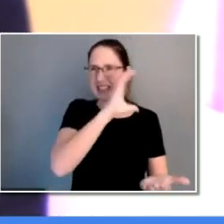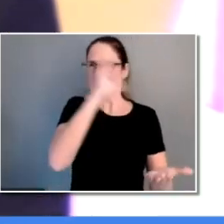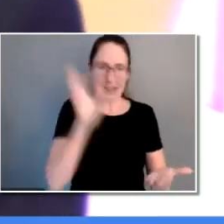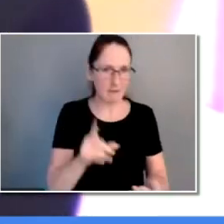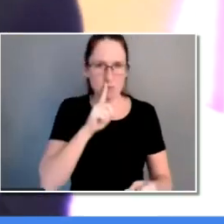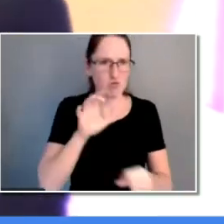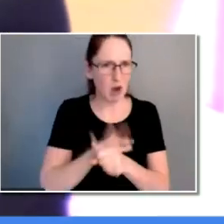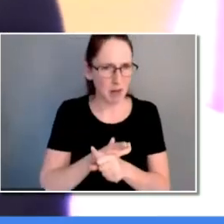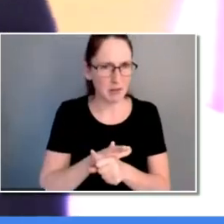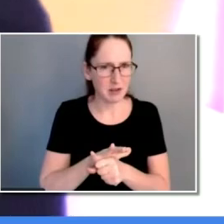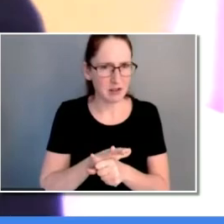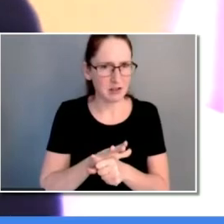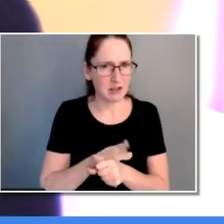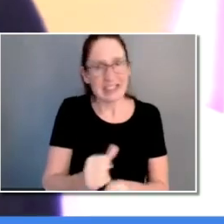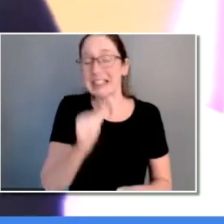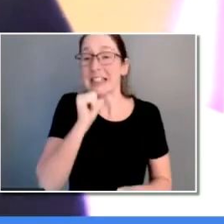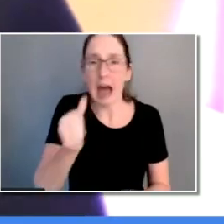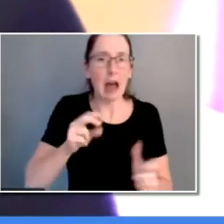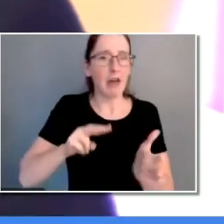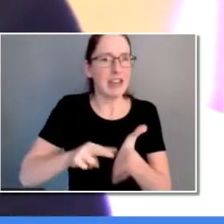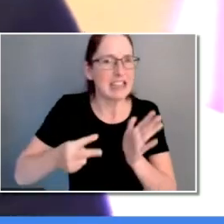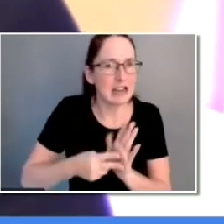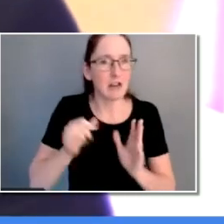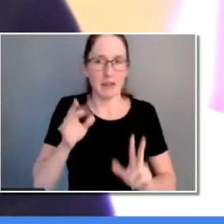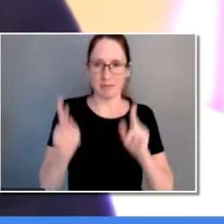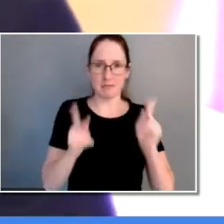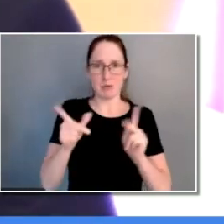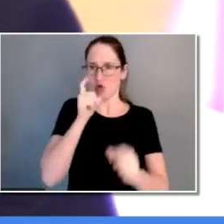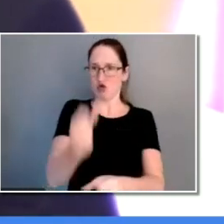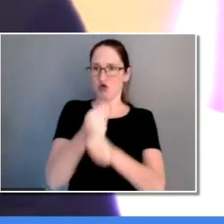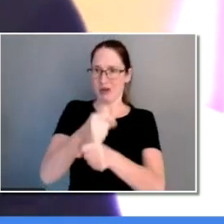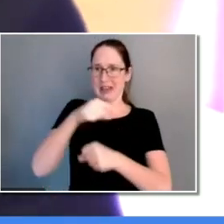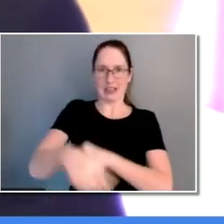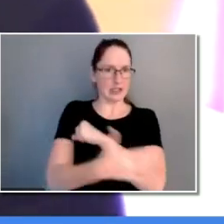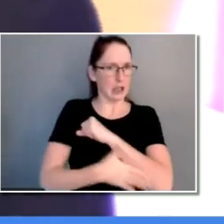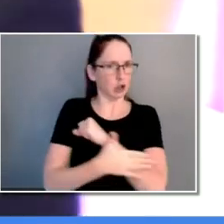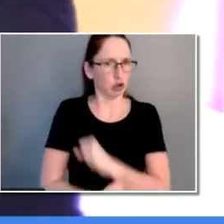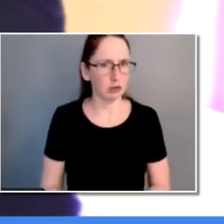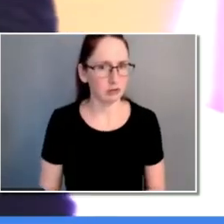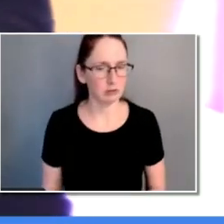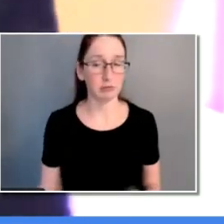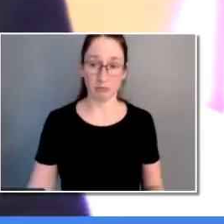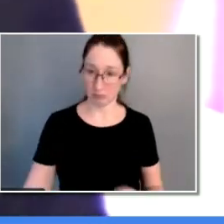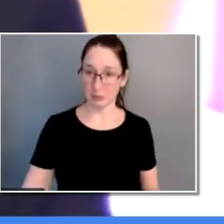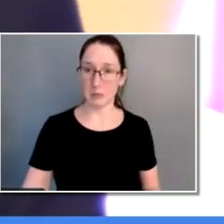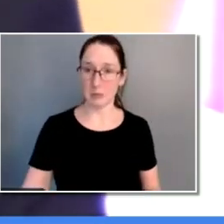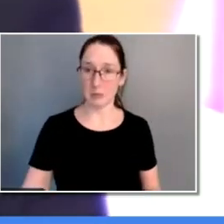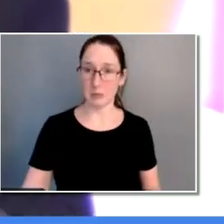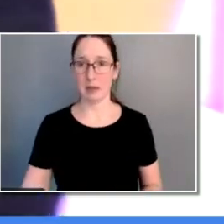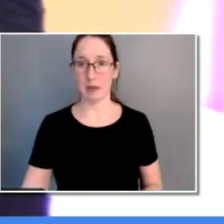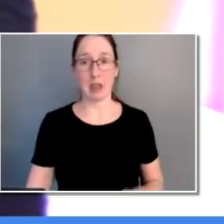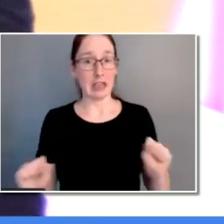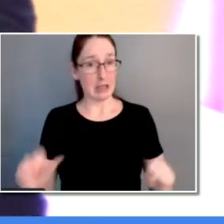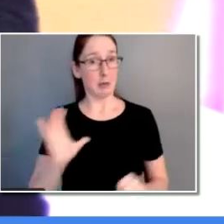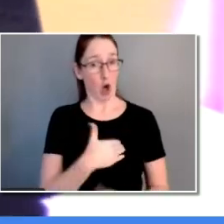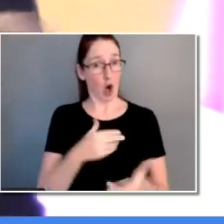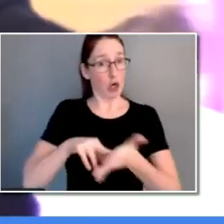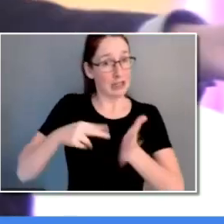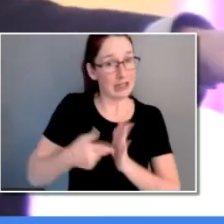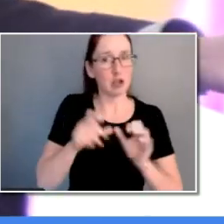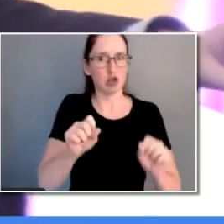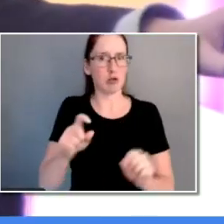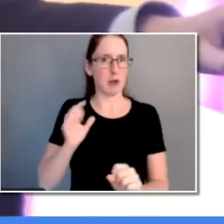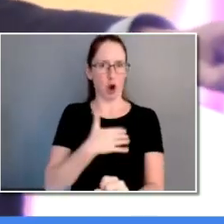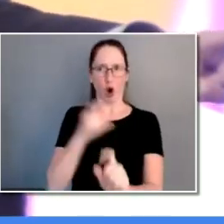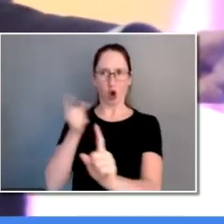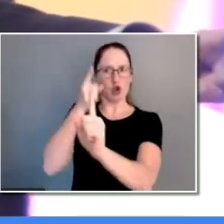promised, and it was not the intention of the people who created this country. Now, it can be our intention and it should be our goal, but it